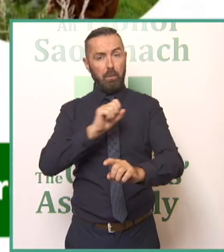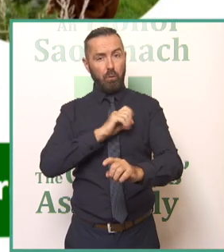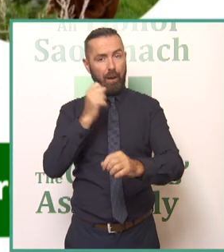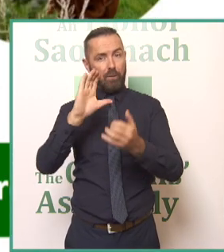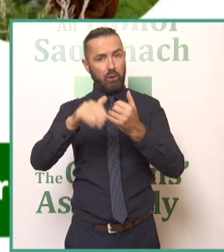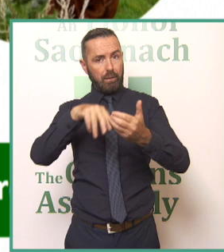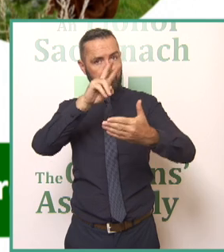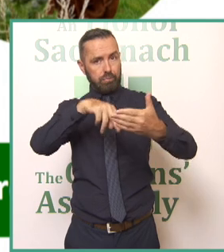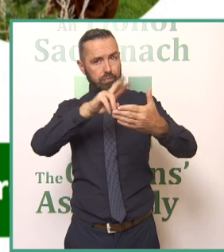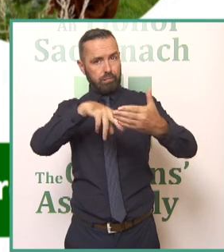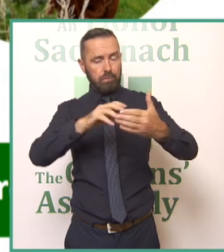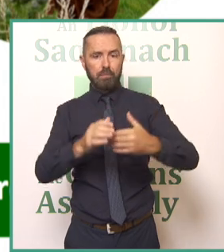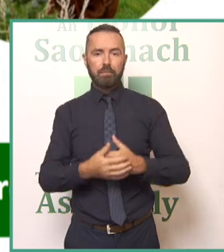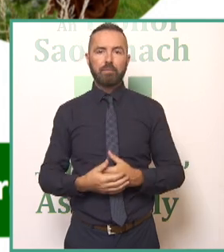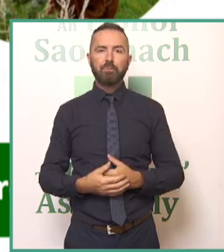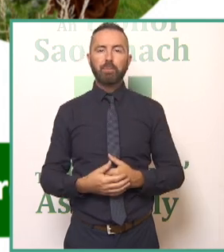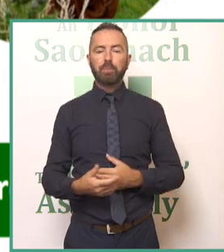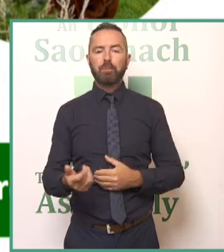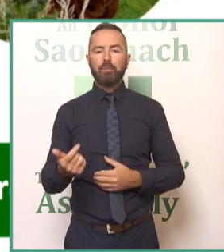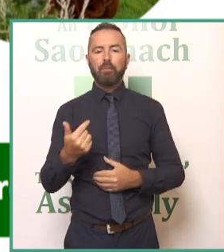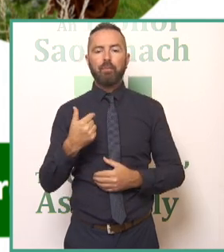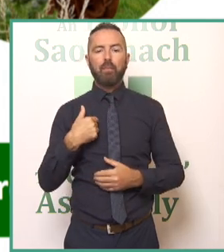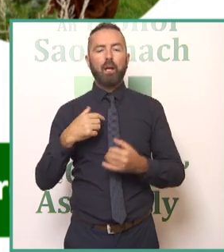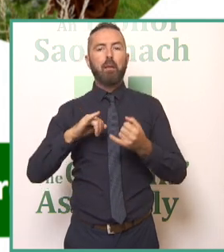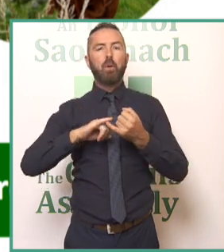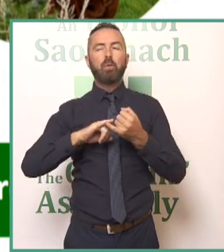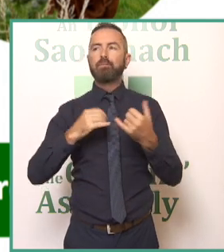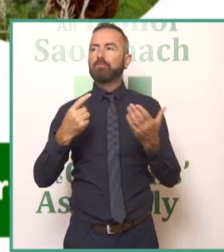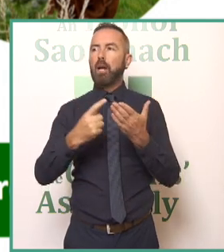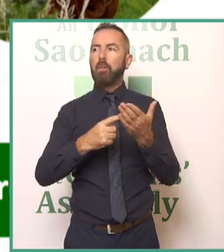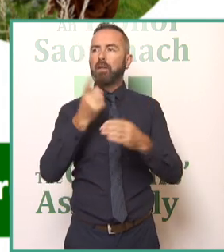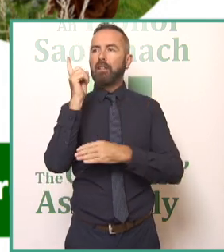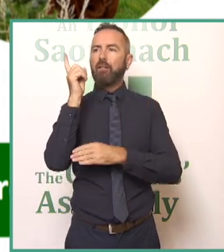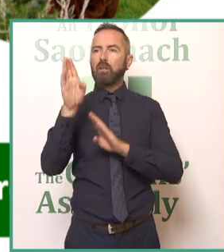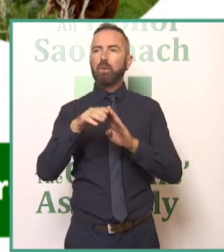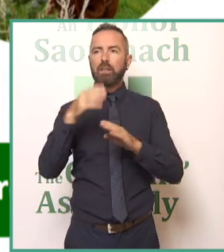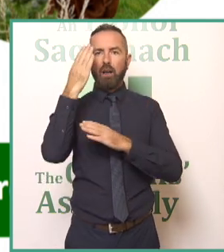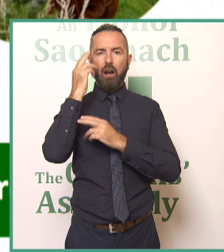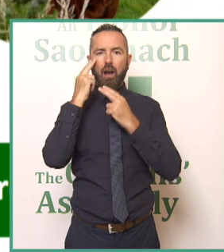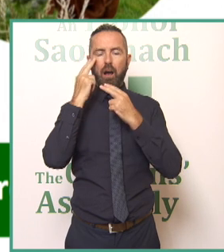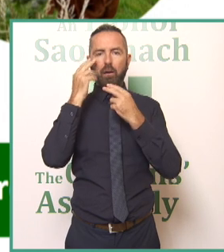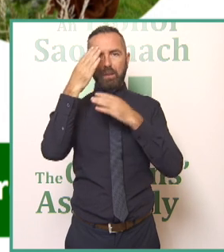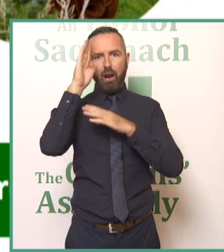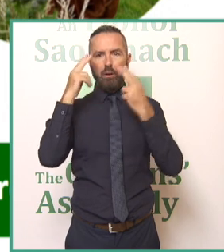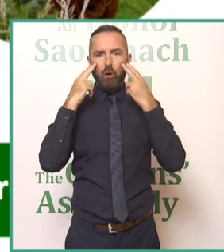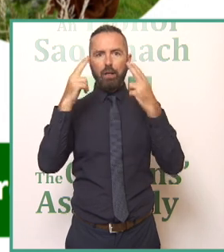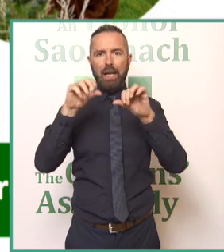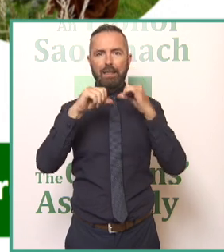at. I'm a policy advisor with the Irish Organic Association. It's a